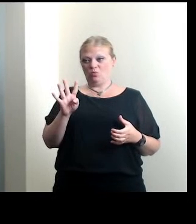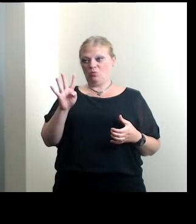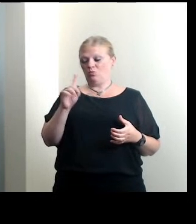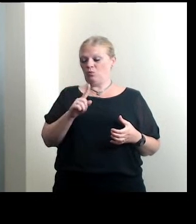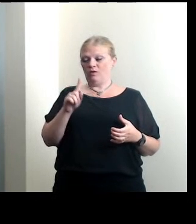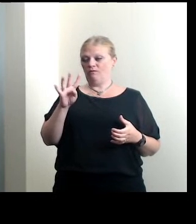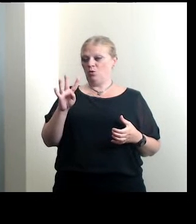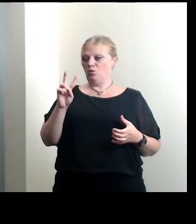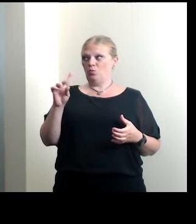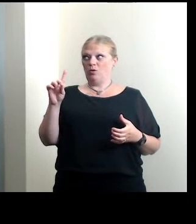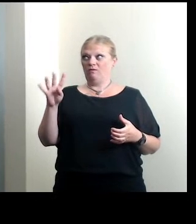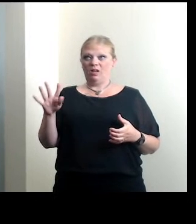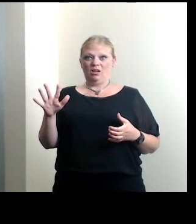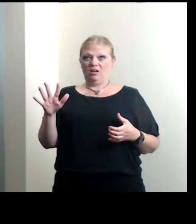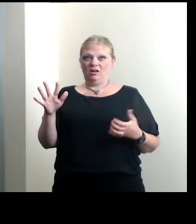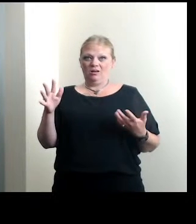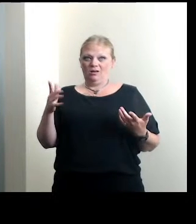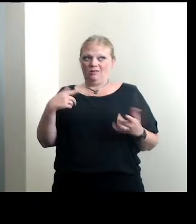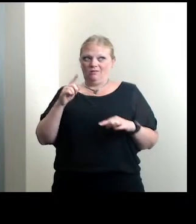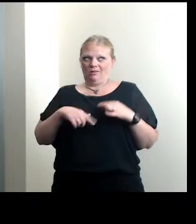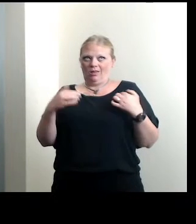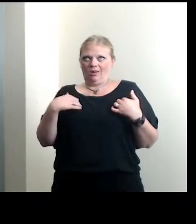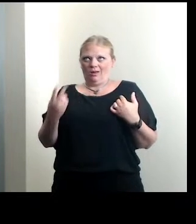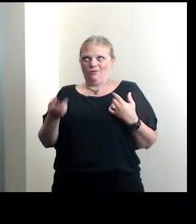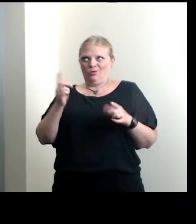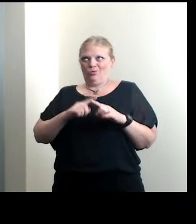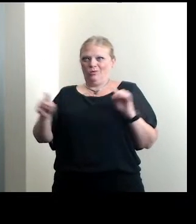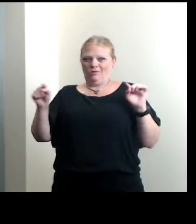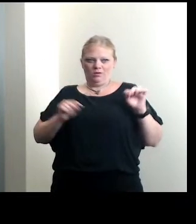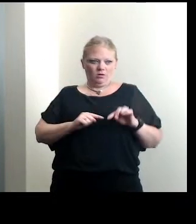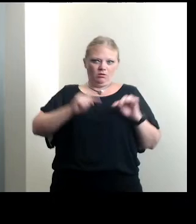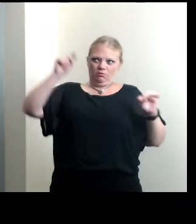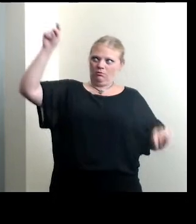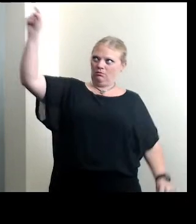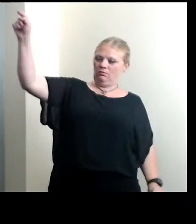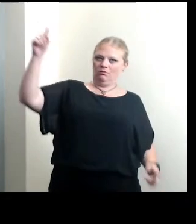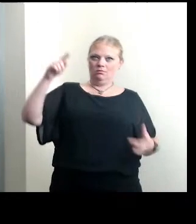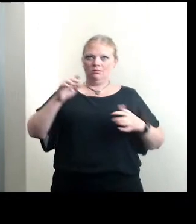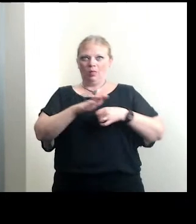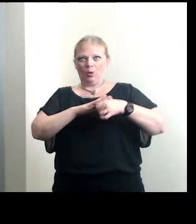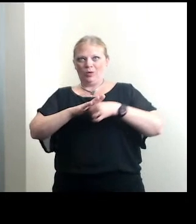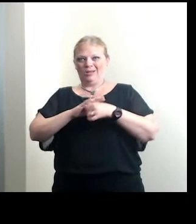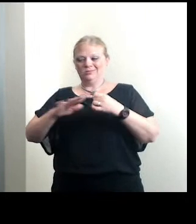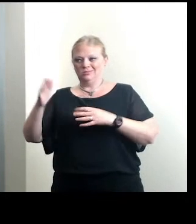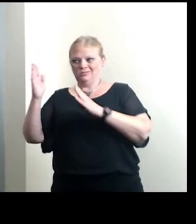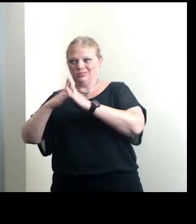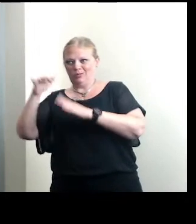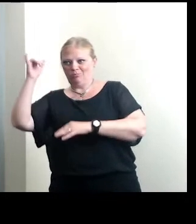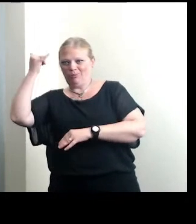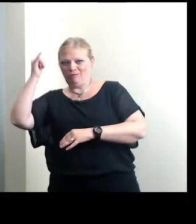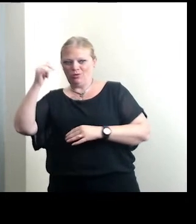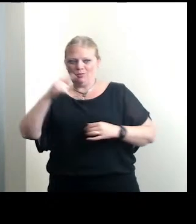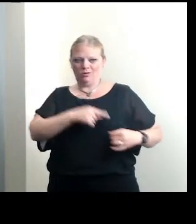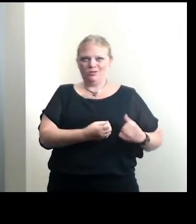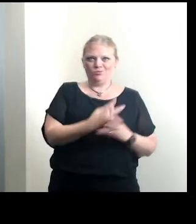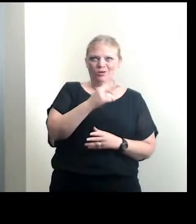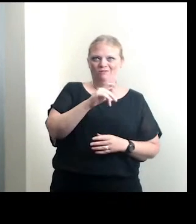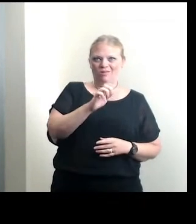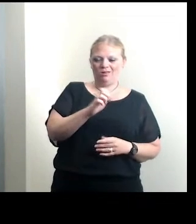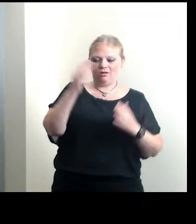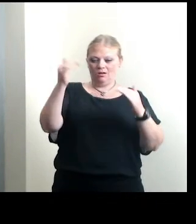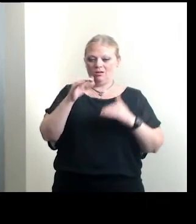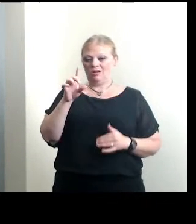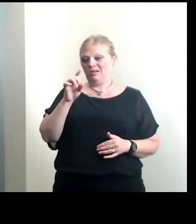get two different locations than Springville and then 14215 in the city of Buffalo. The next was